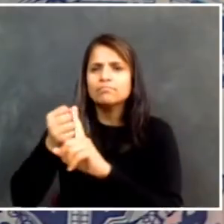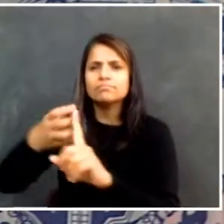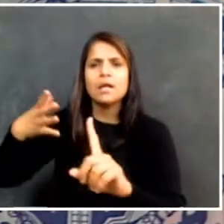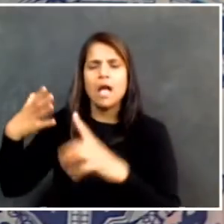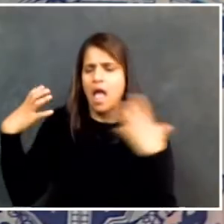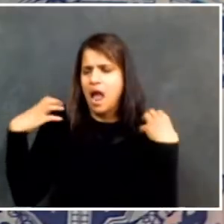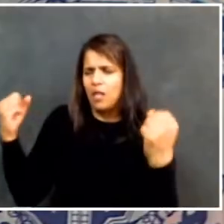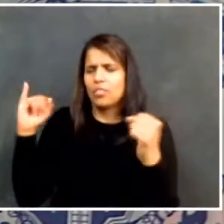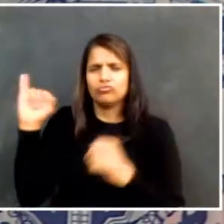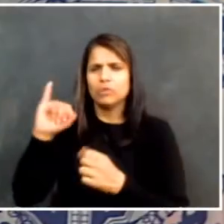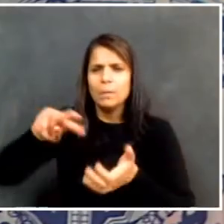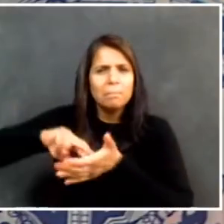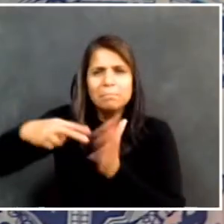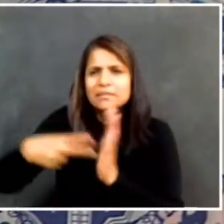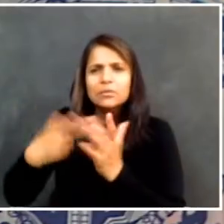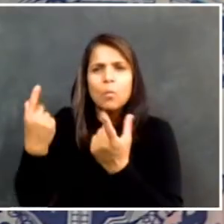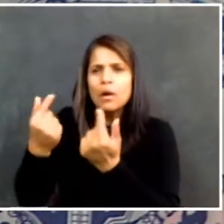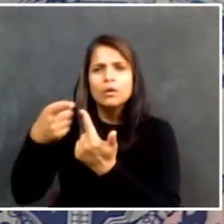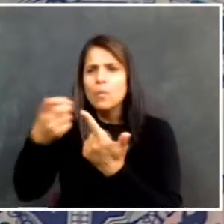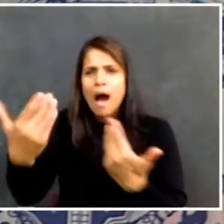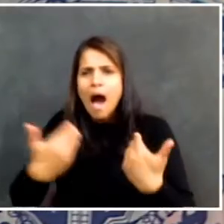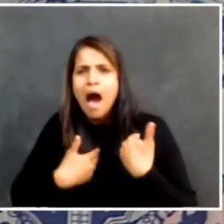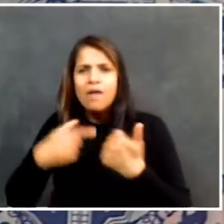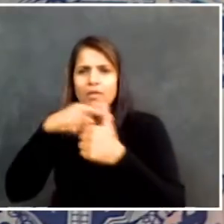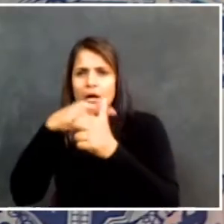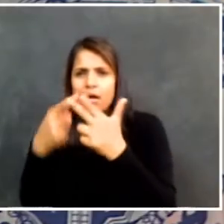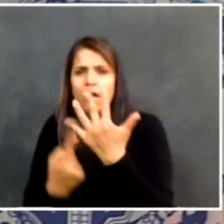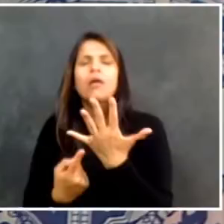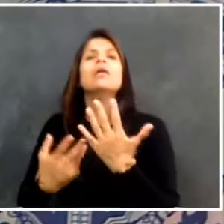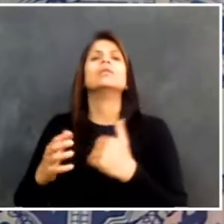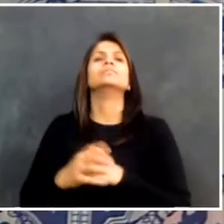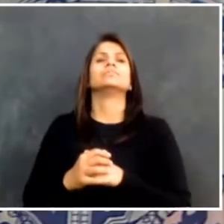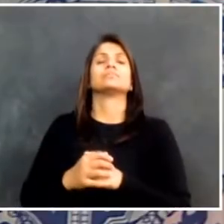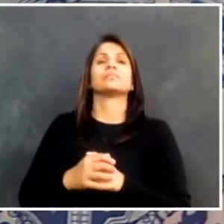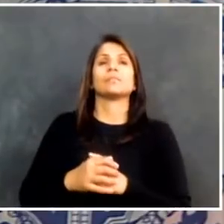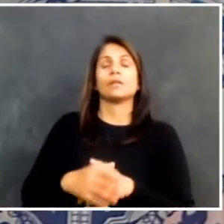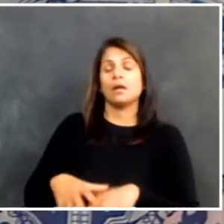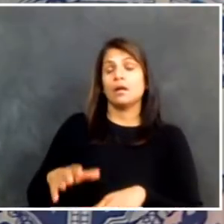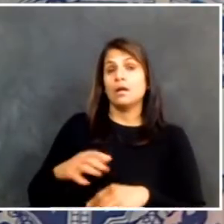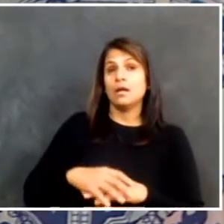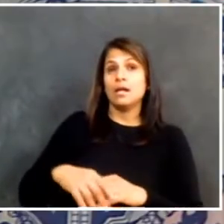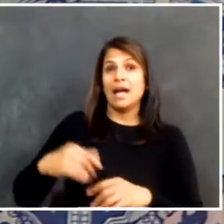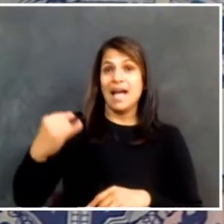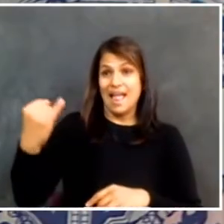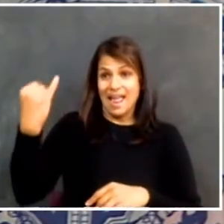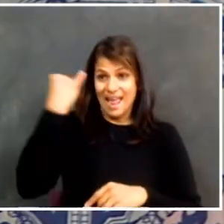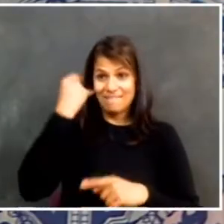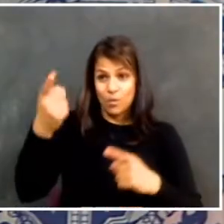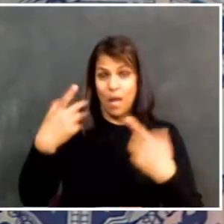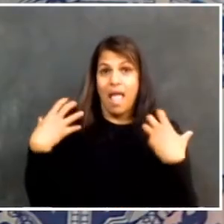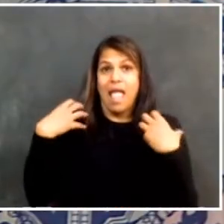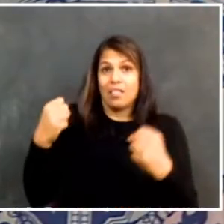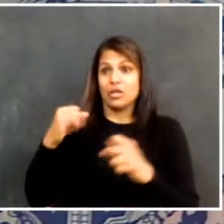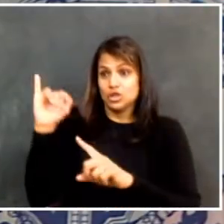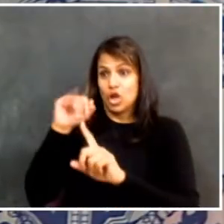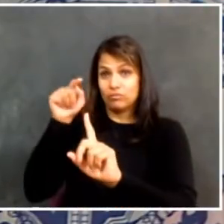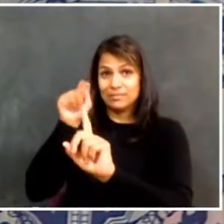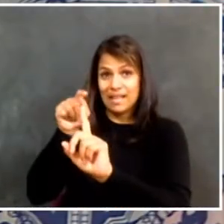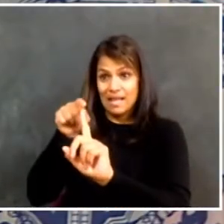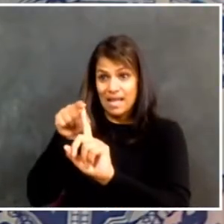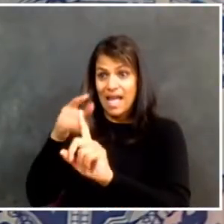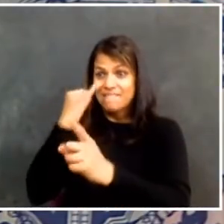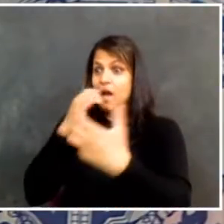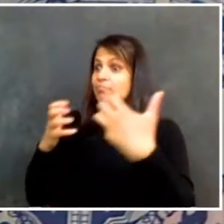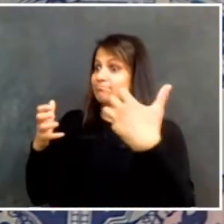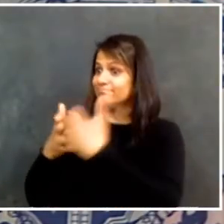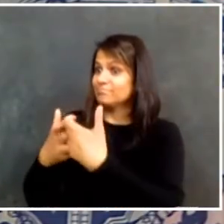you can call 311. Right now, anyone who needs health insurance and is eligible could call 311, and we are continuing to sign people up for